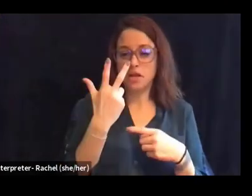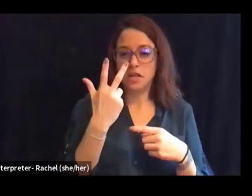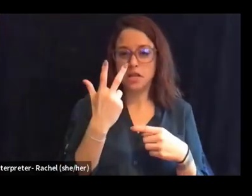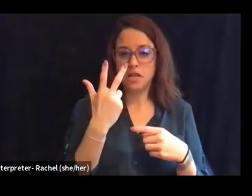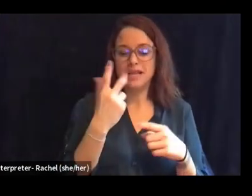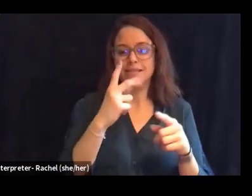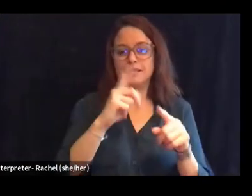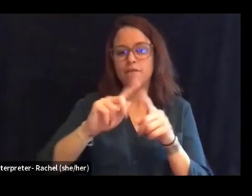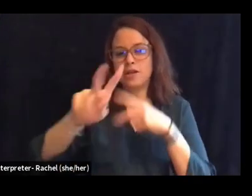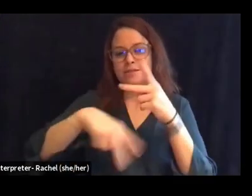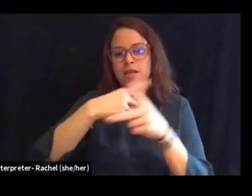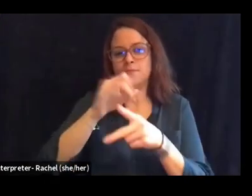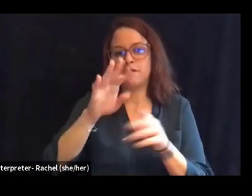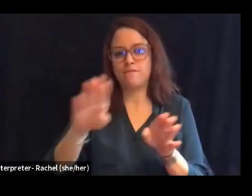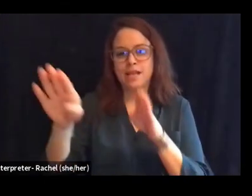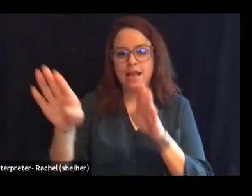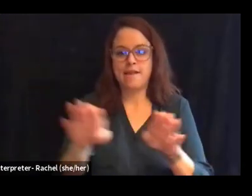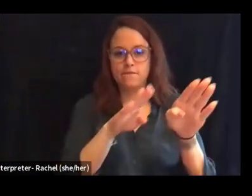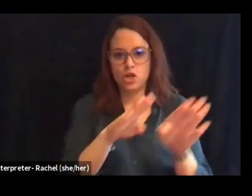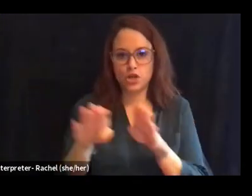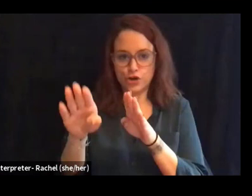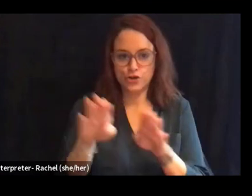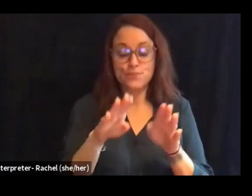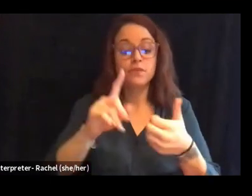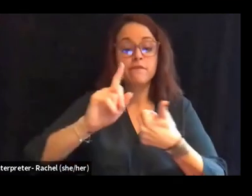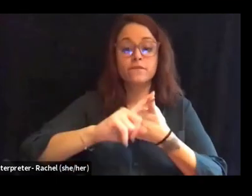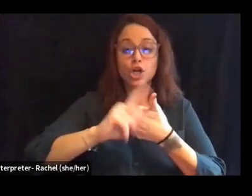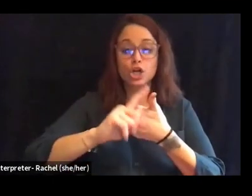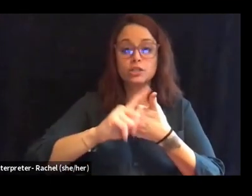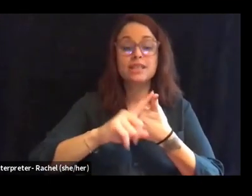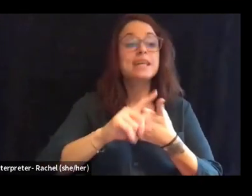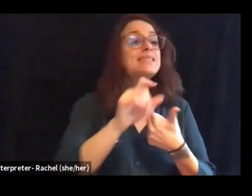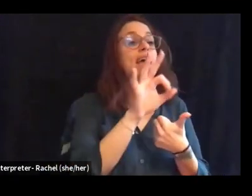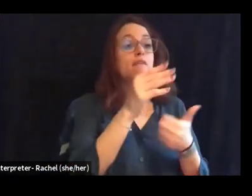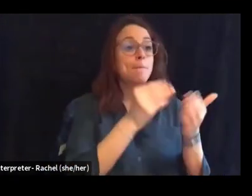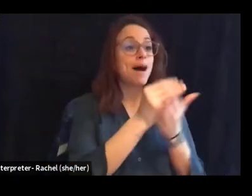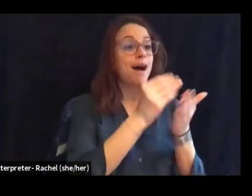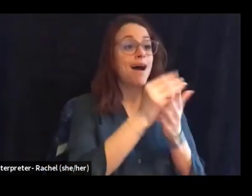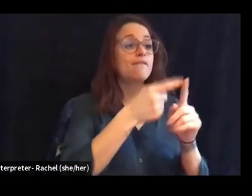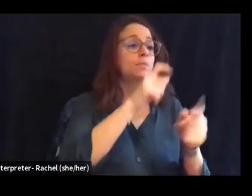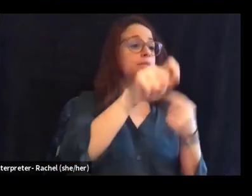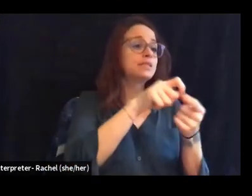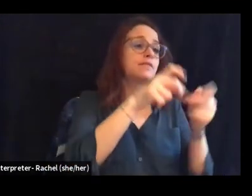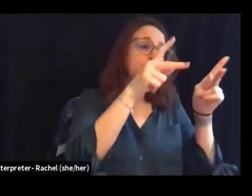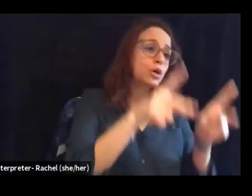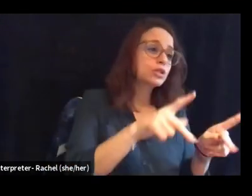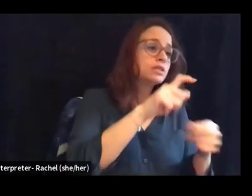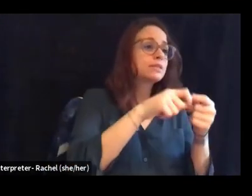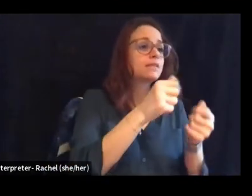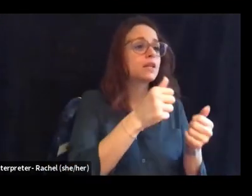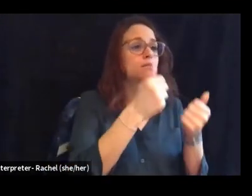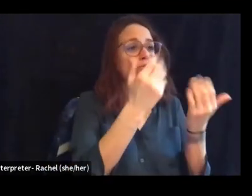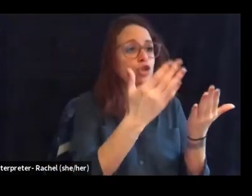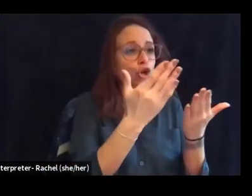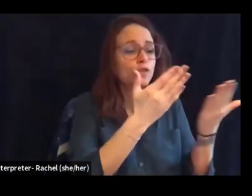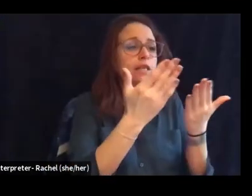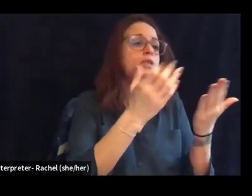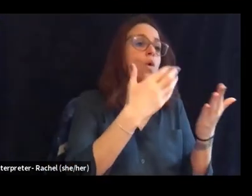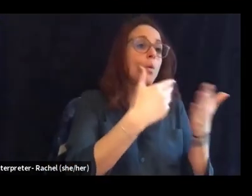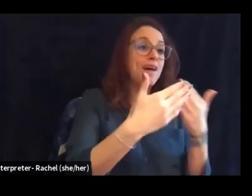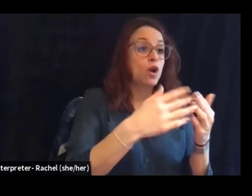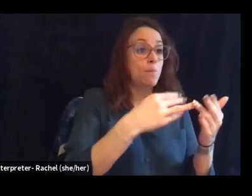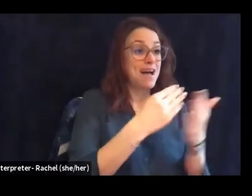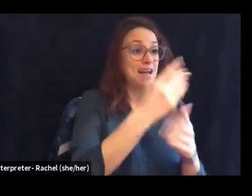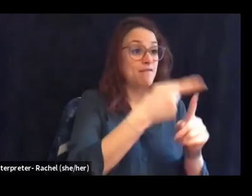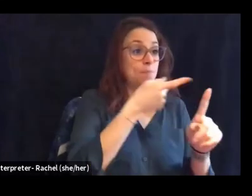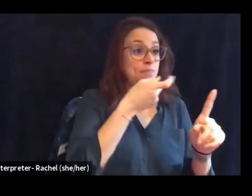need to think about, right? So the first is switching from another product provider that may already be part